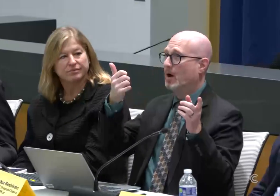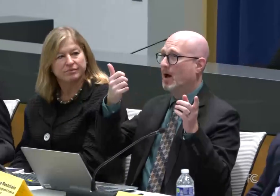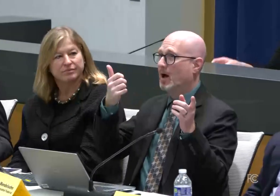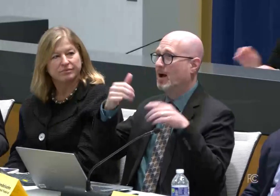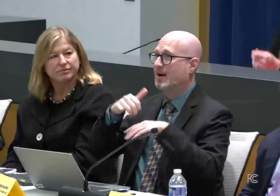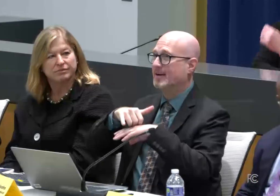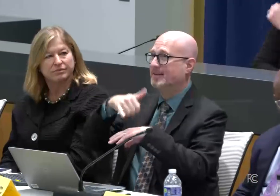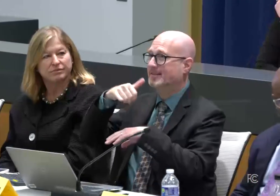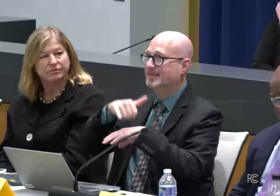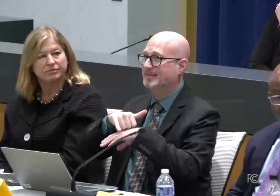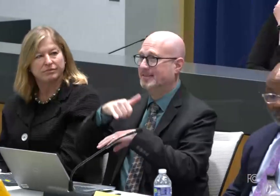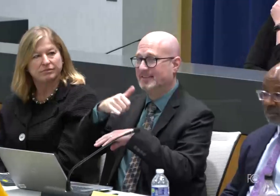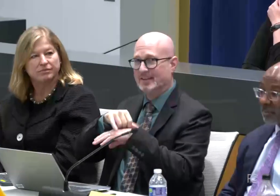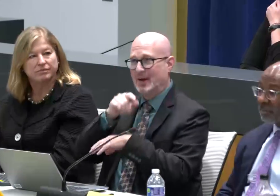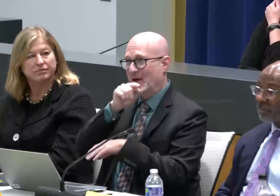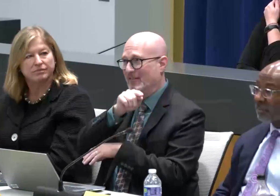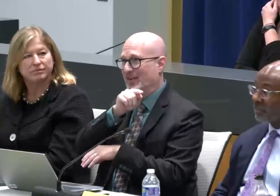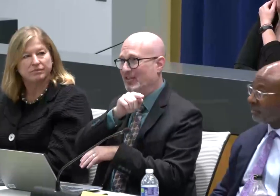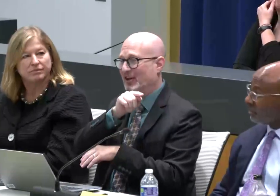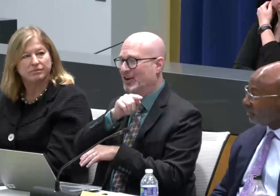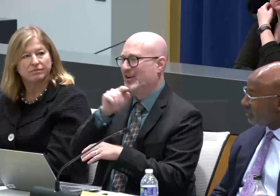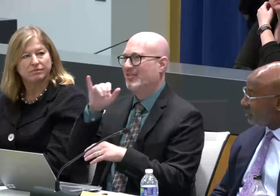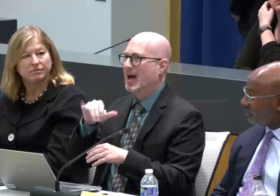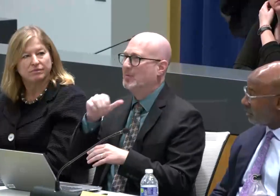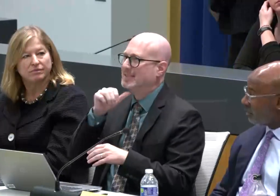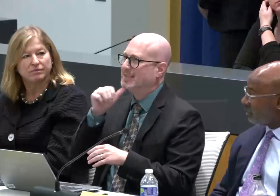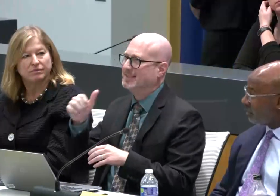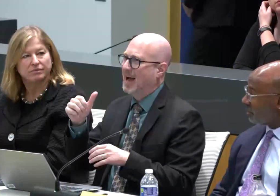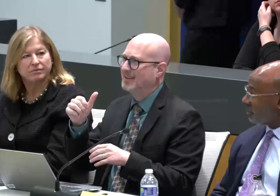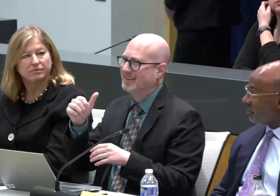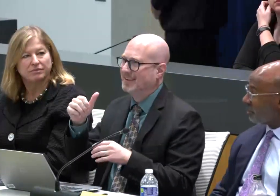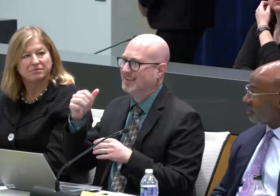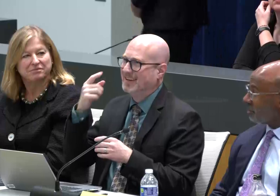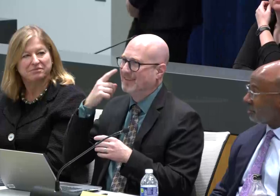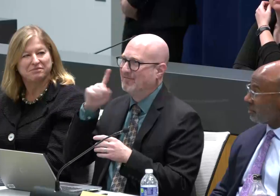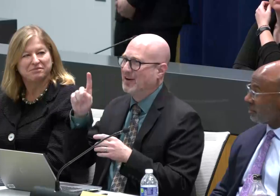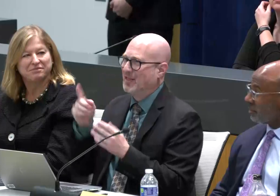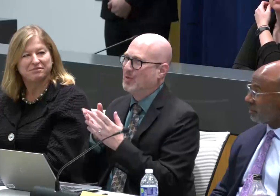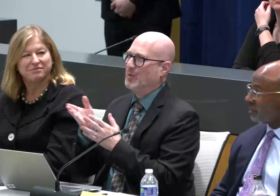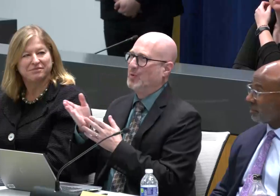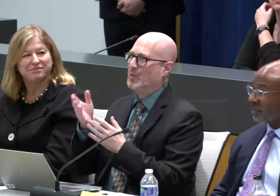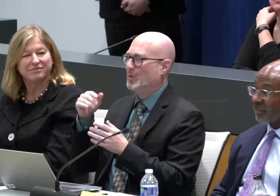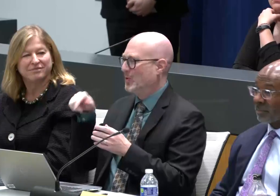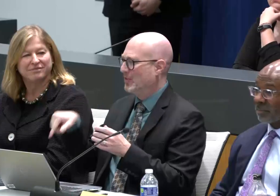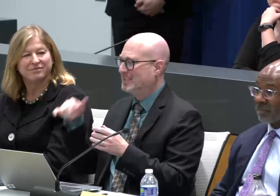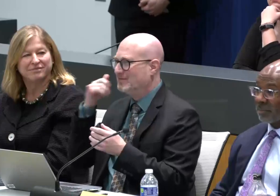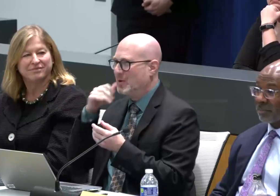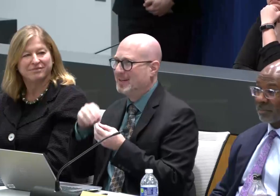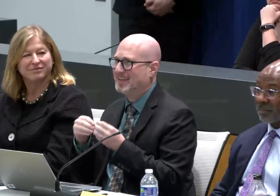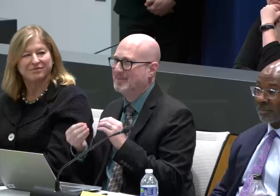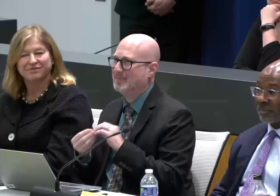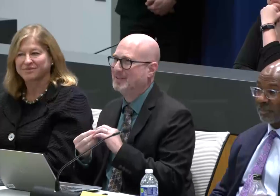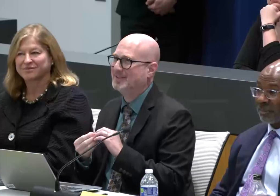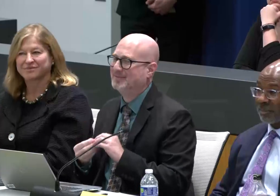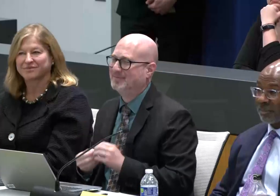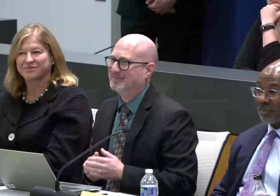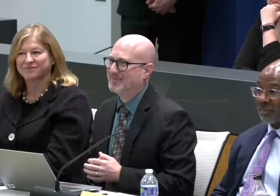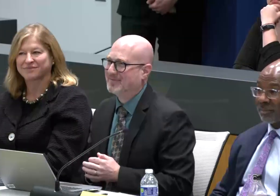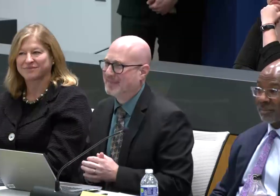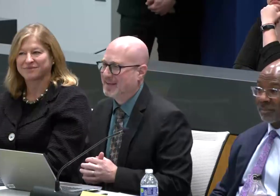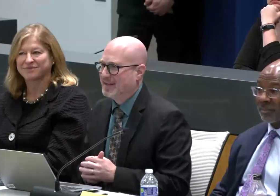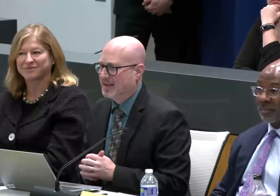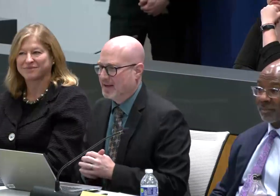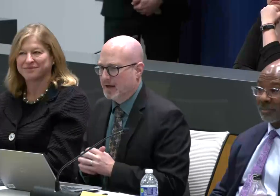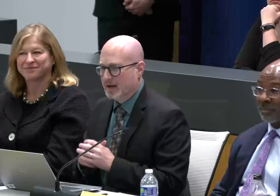You should notice that there was a phone ringing in one part of the room, and that was not